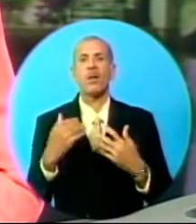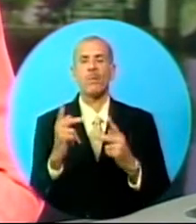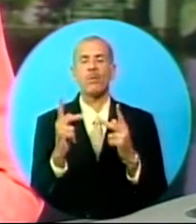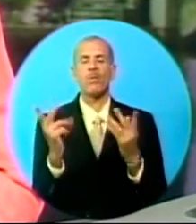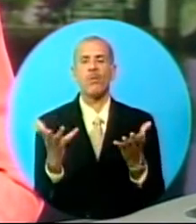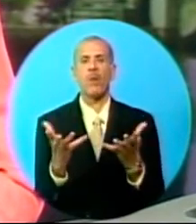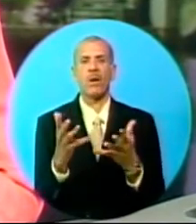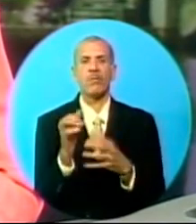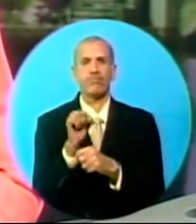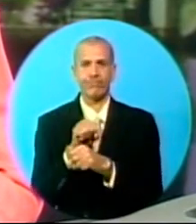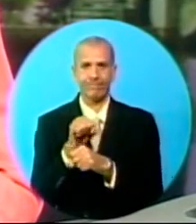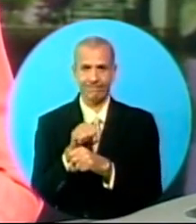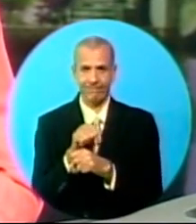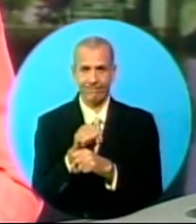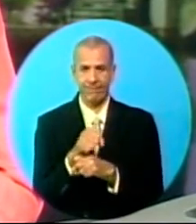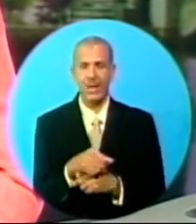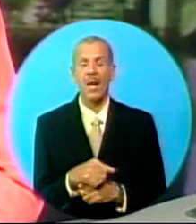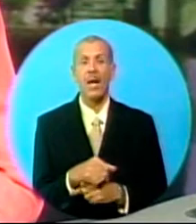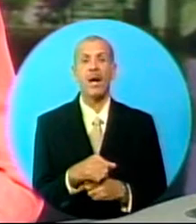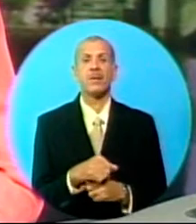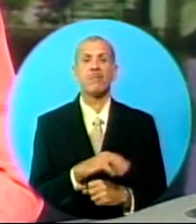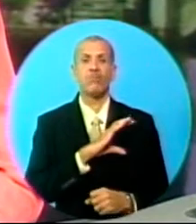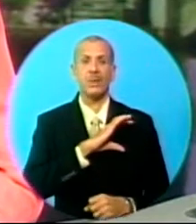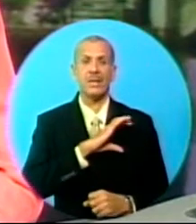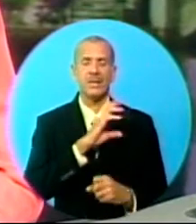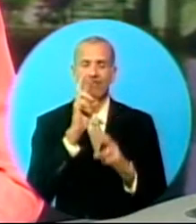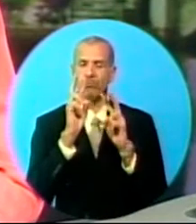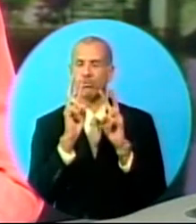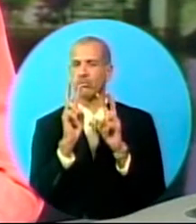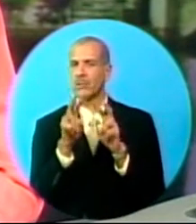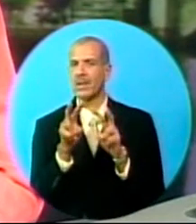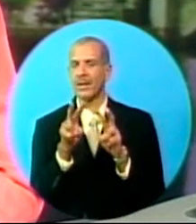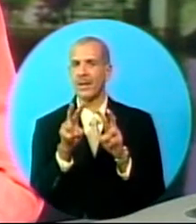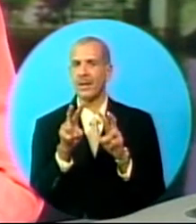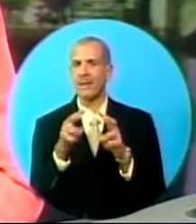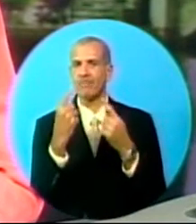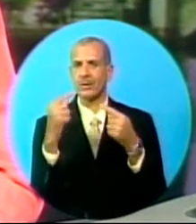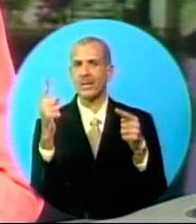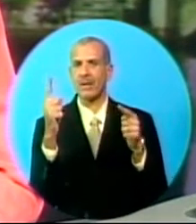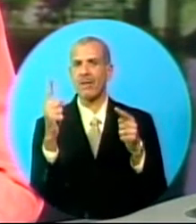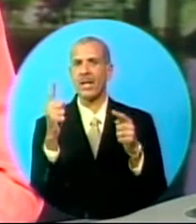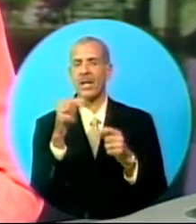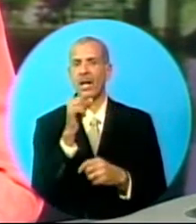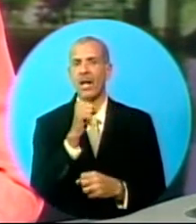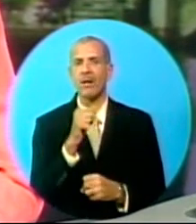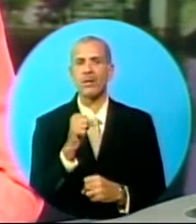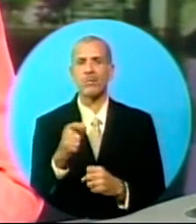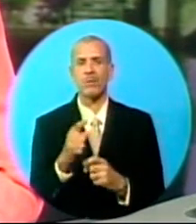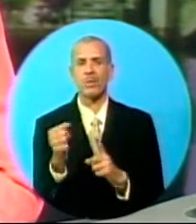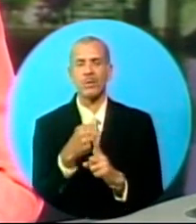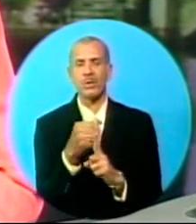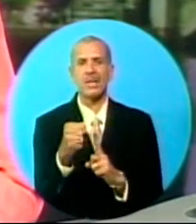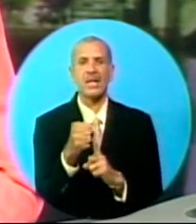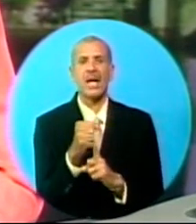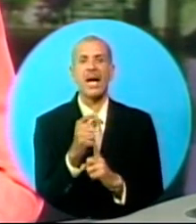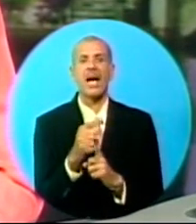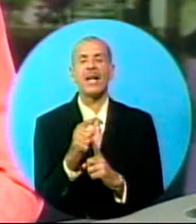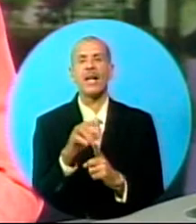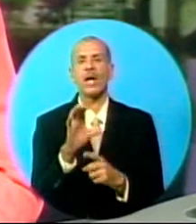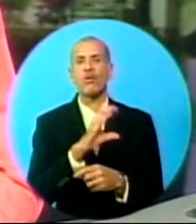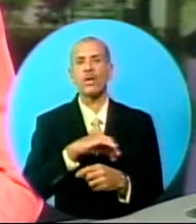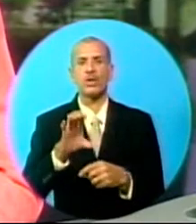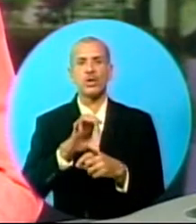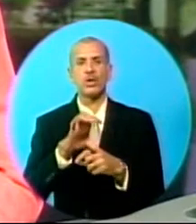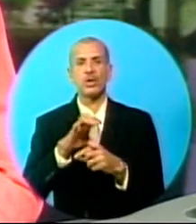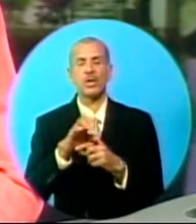employment. While police are reporting significant progress in the elder abuse case involving the nursing auxiliary at the Christchurch